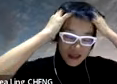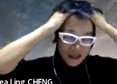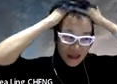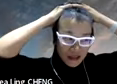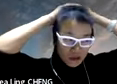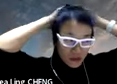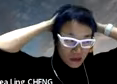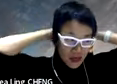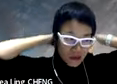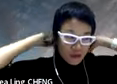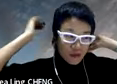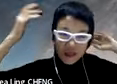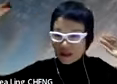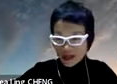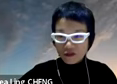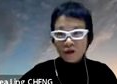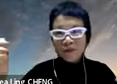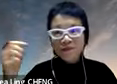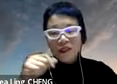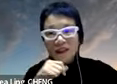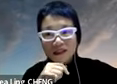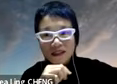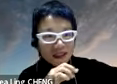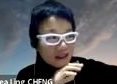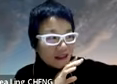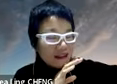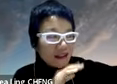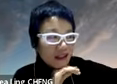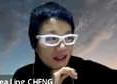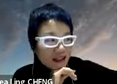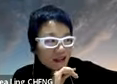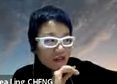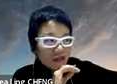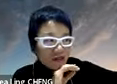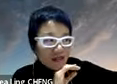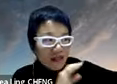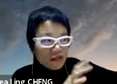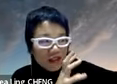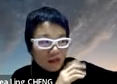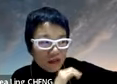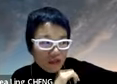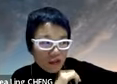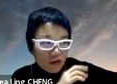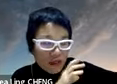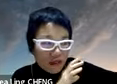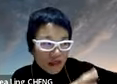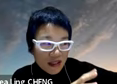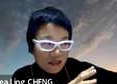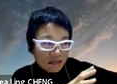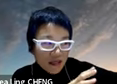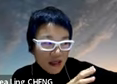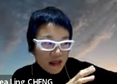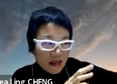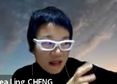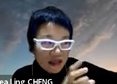of the idea of women's rights with the Beijing platform in the 90s. And so sexual violence was a very dominant